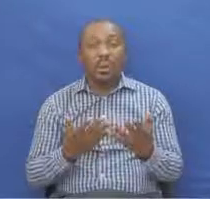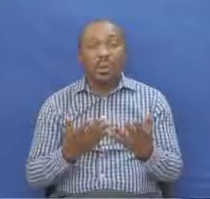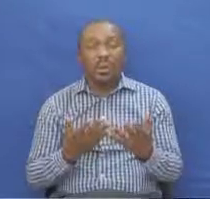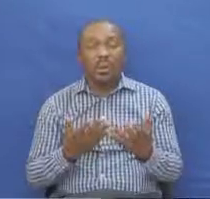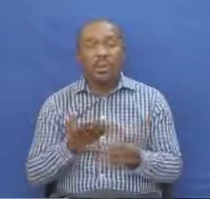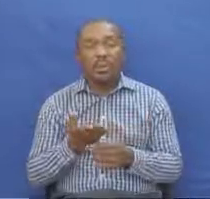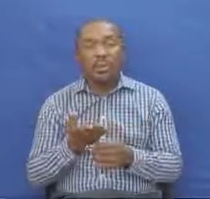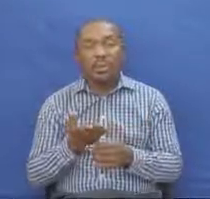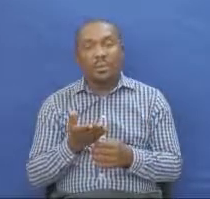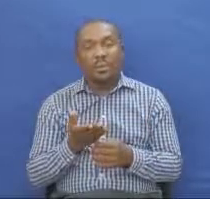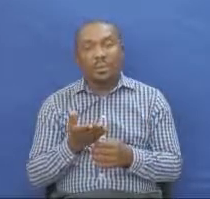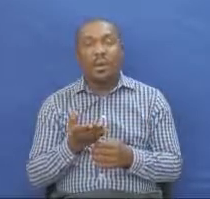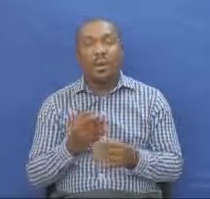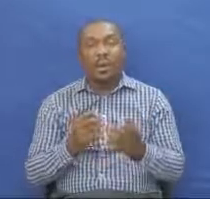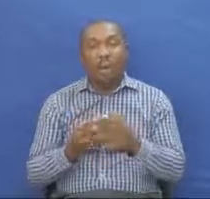in arthropods.